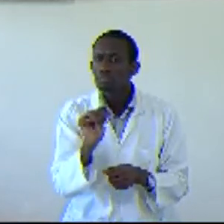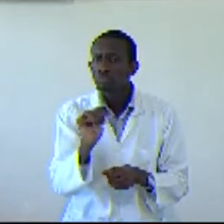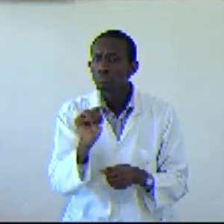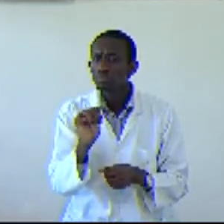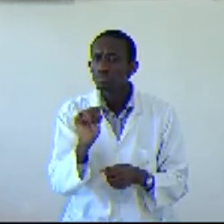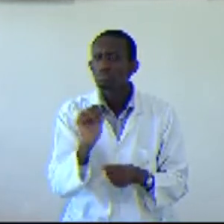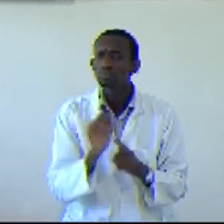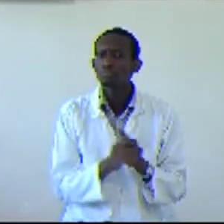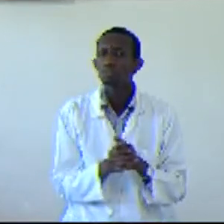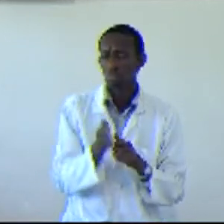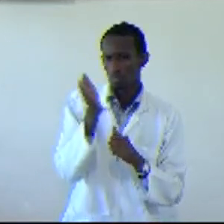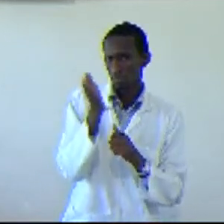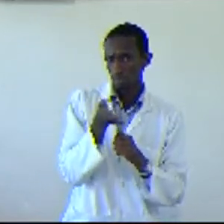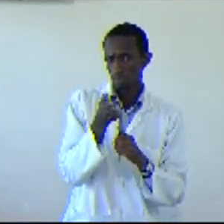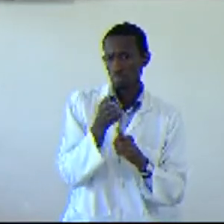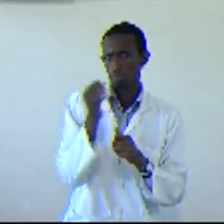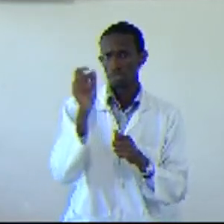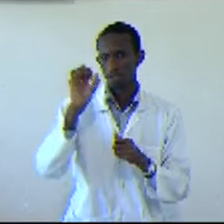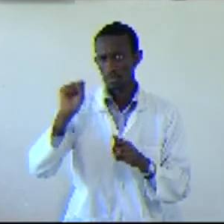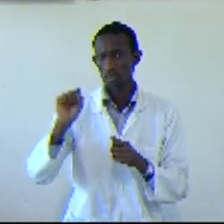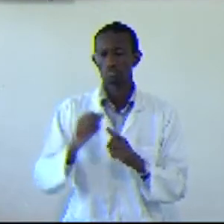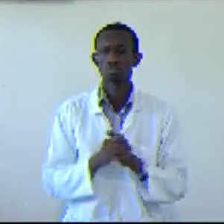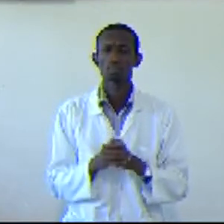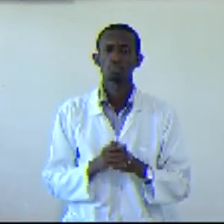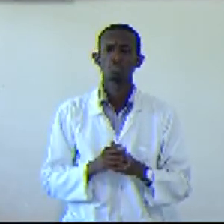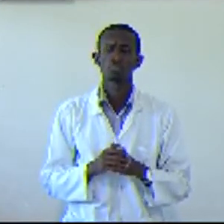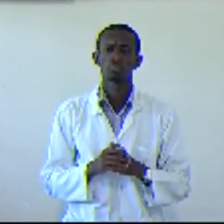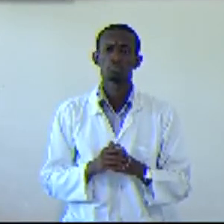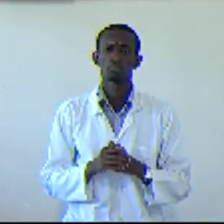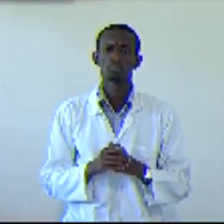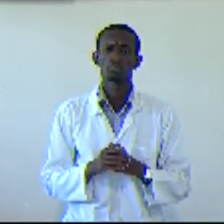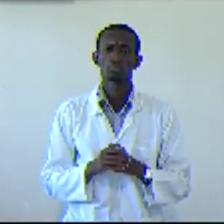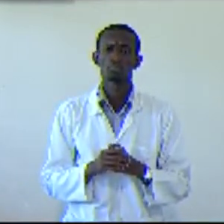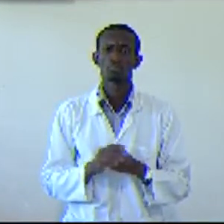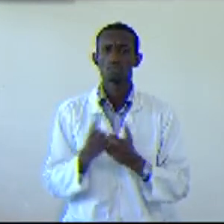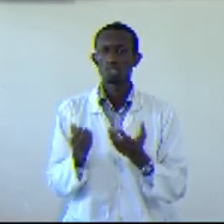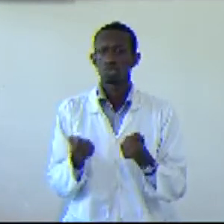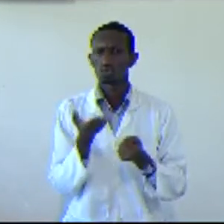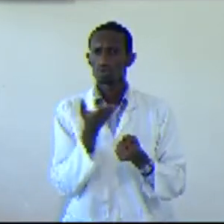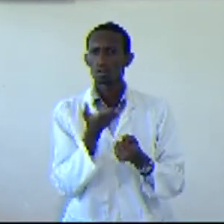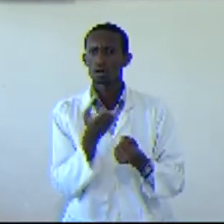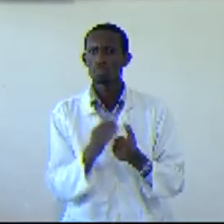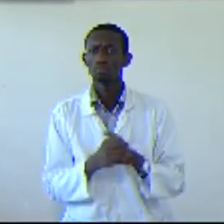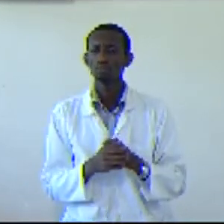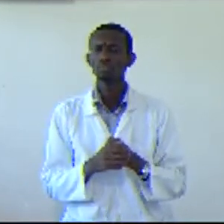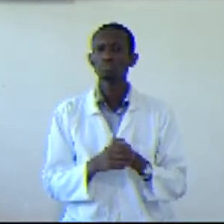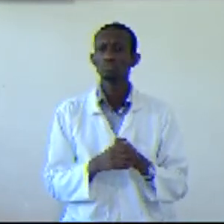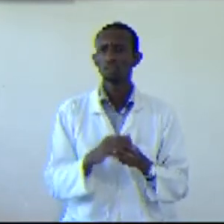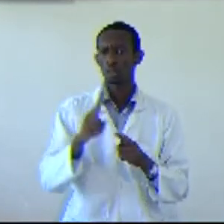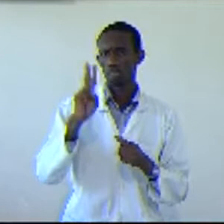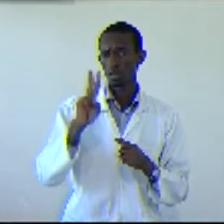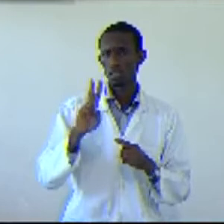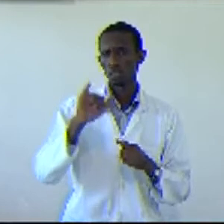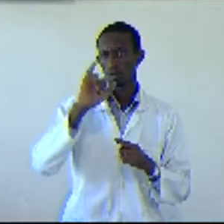now. So, and because we are having this velocity, you remember that velocity